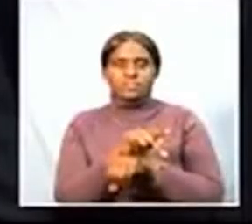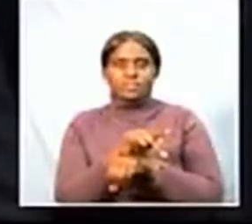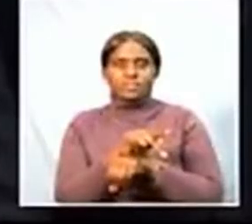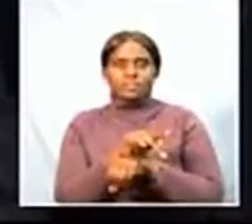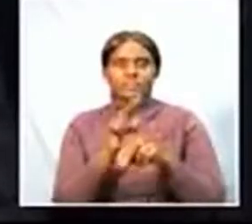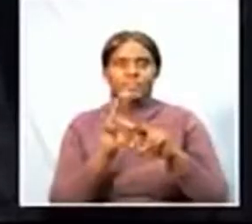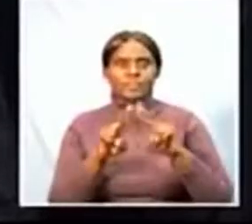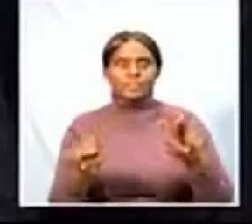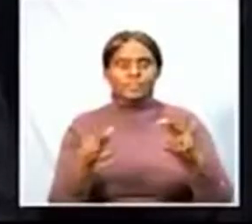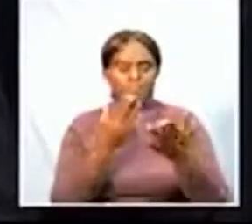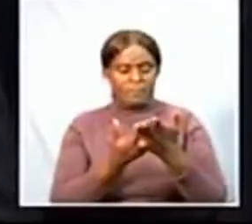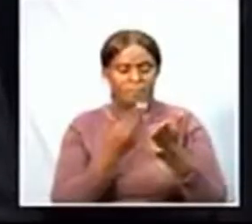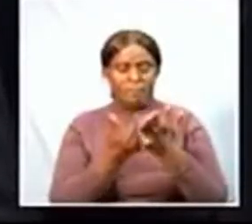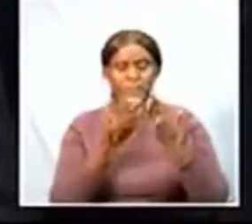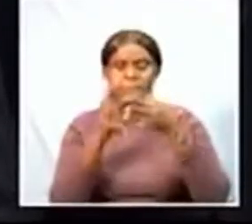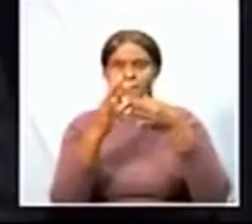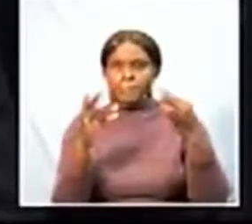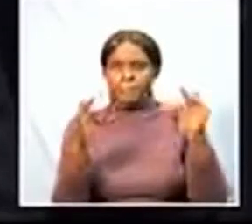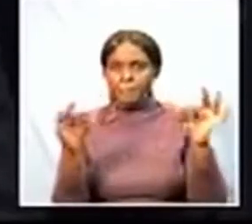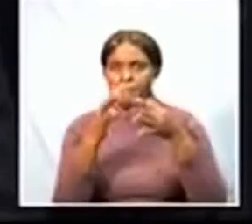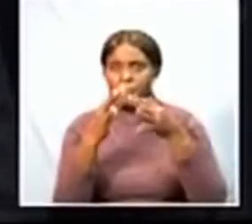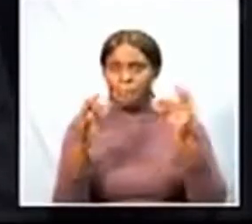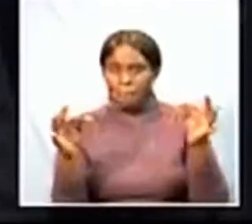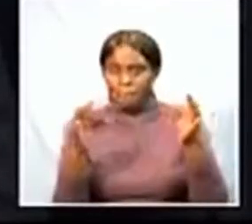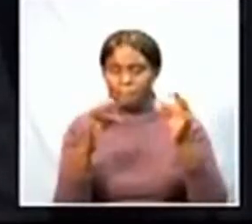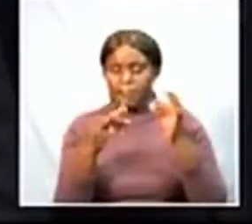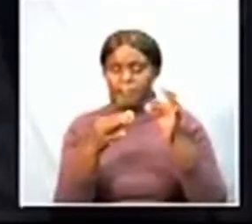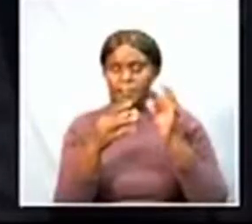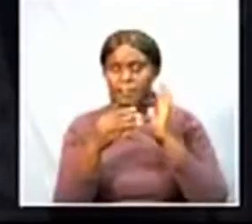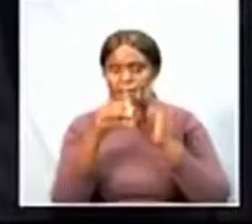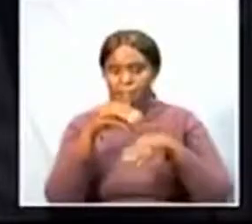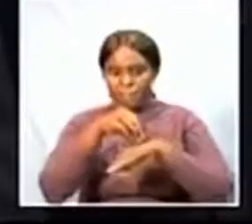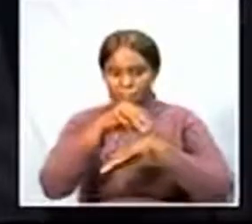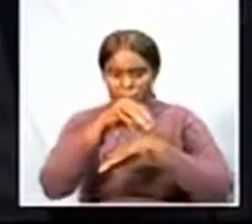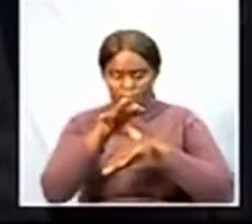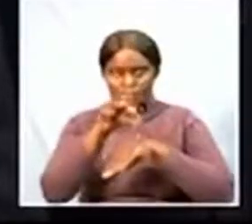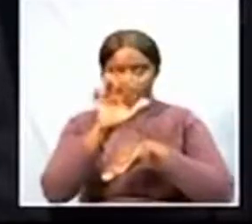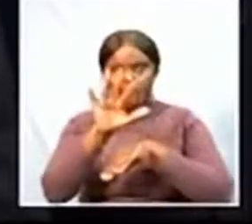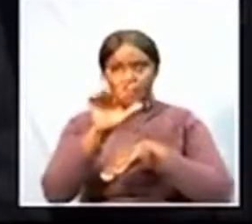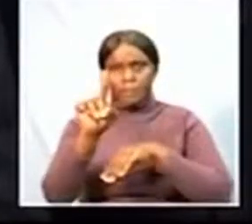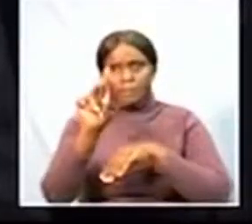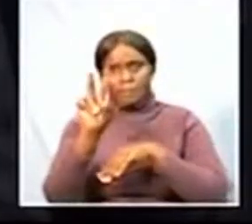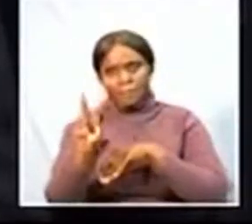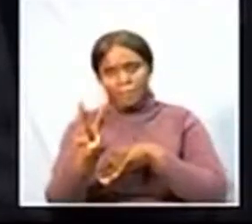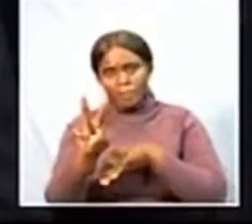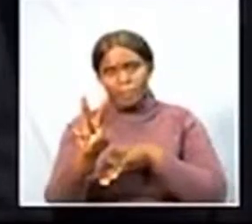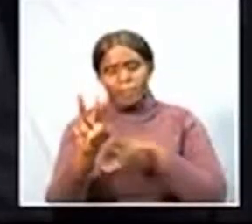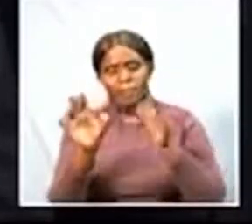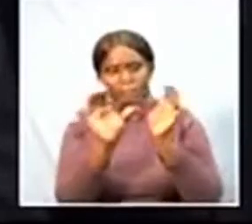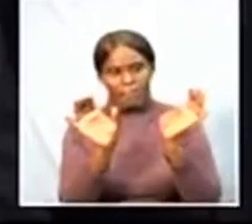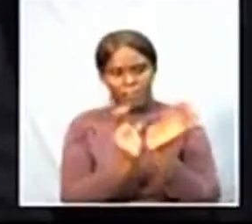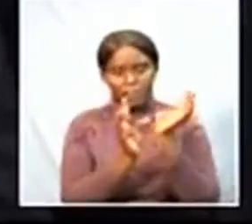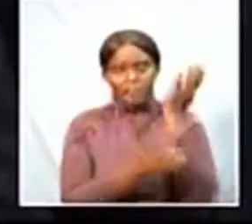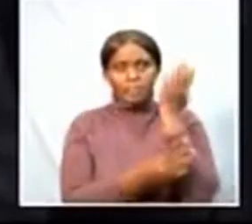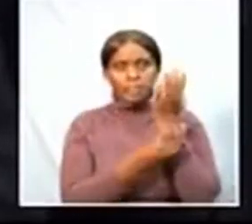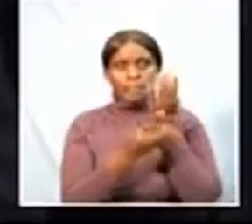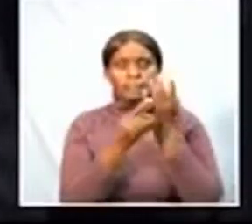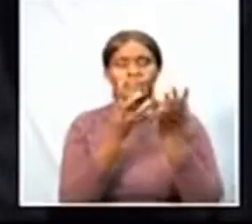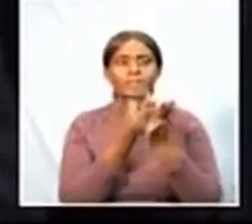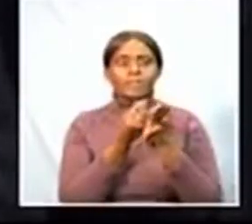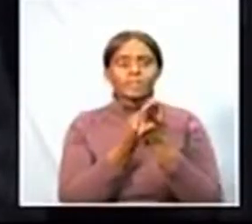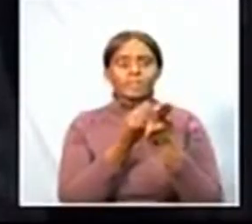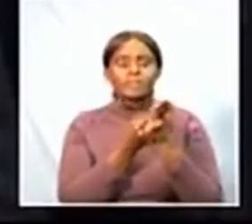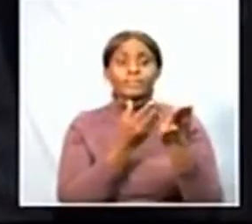Chair, here the story here is that guideline 512 of Constituency Development Fund